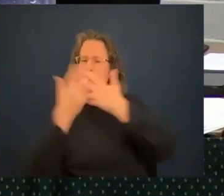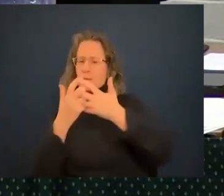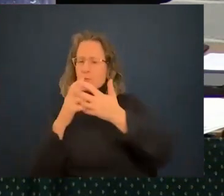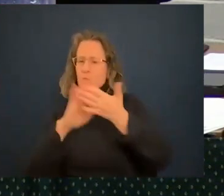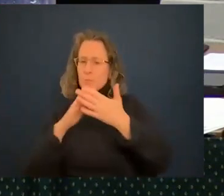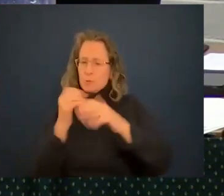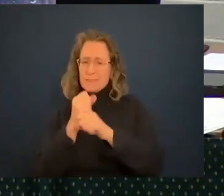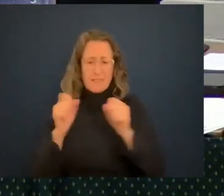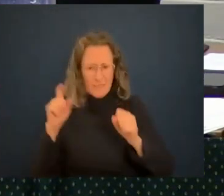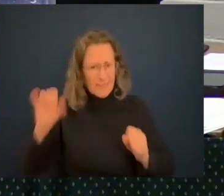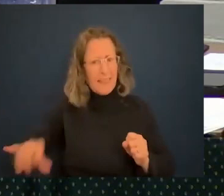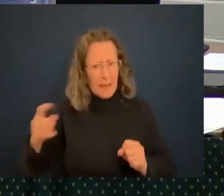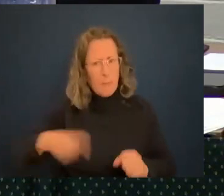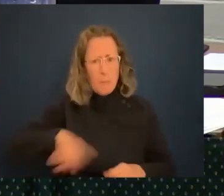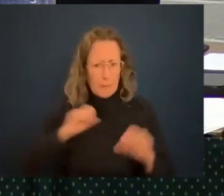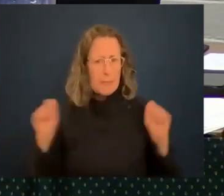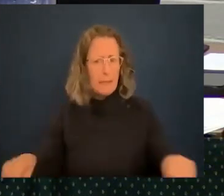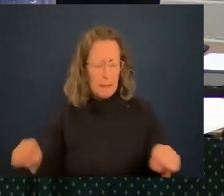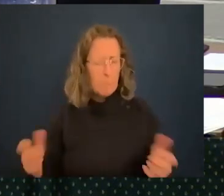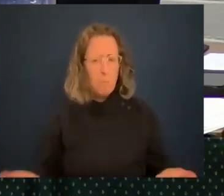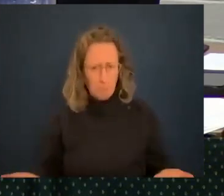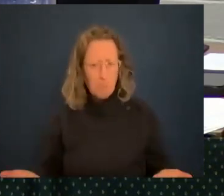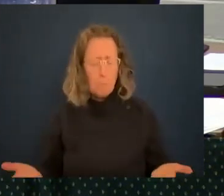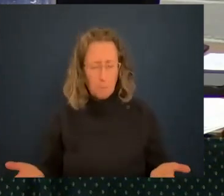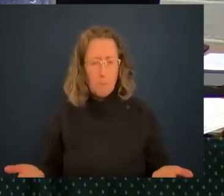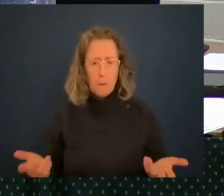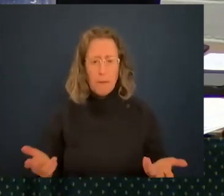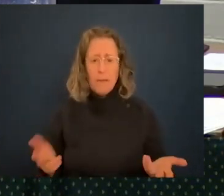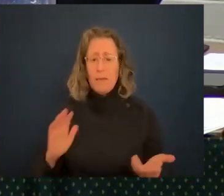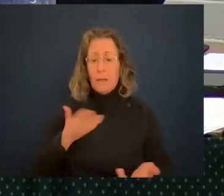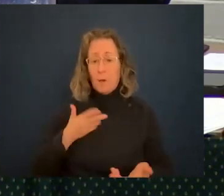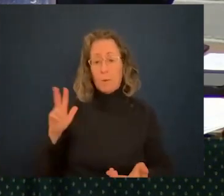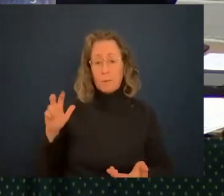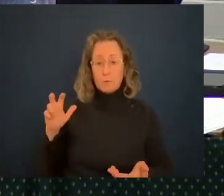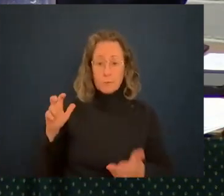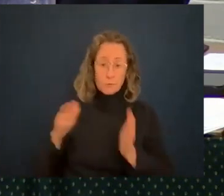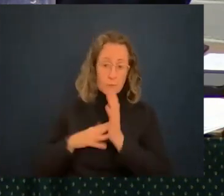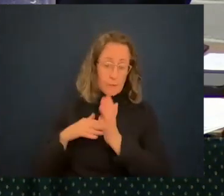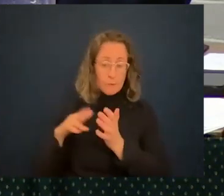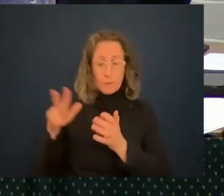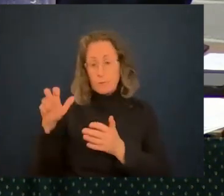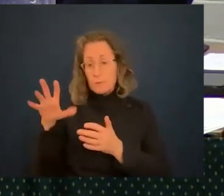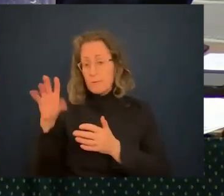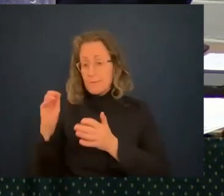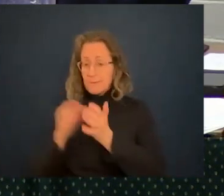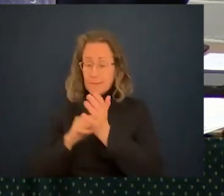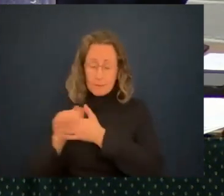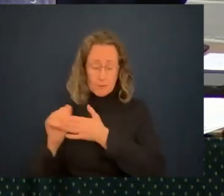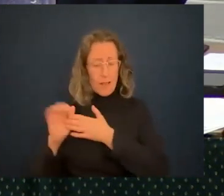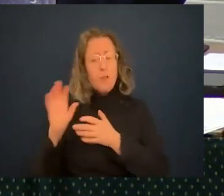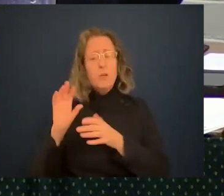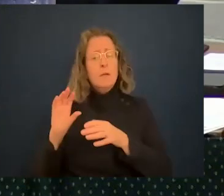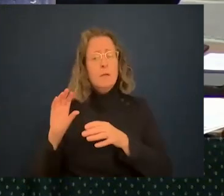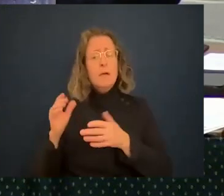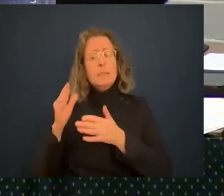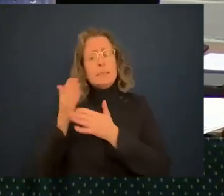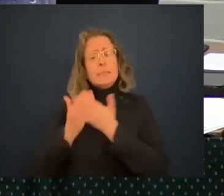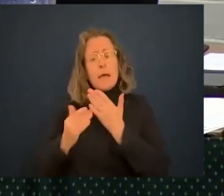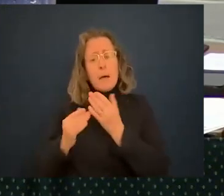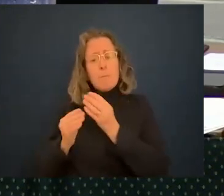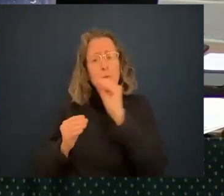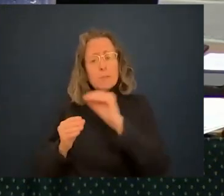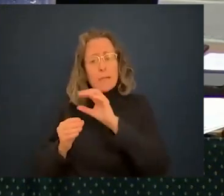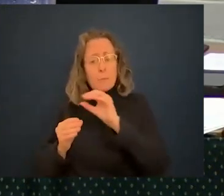that's fine we could spend some of our 300 or potentially 350 000 on that um we could use